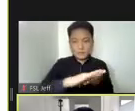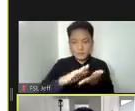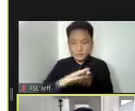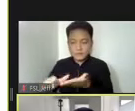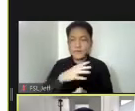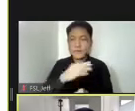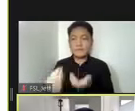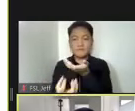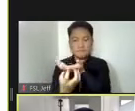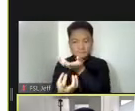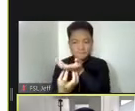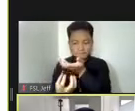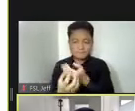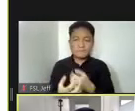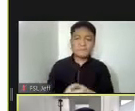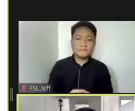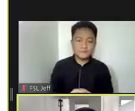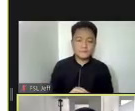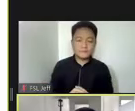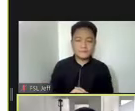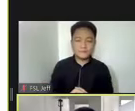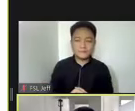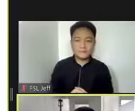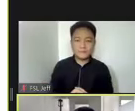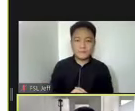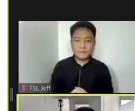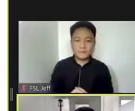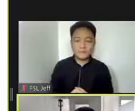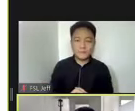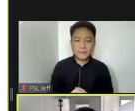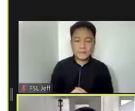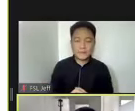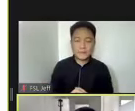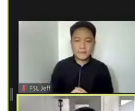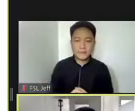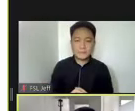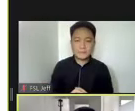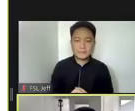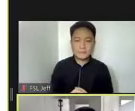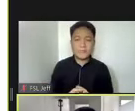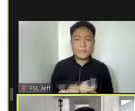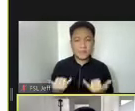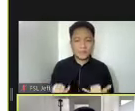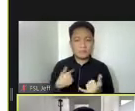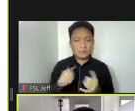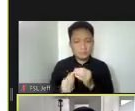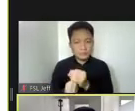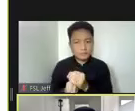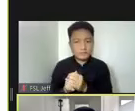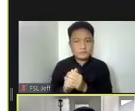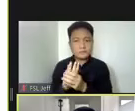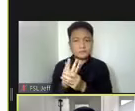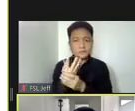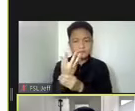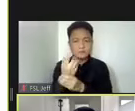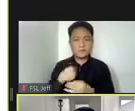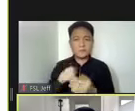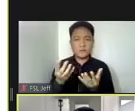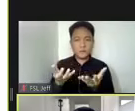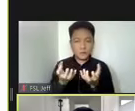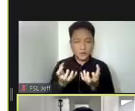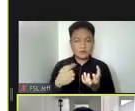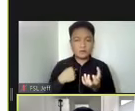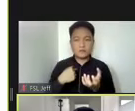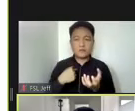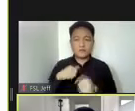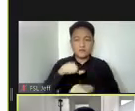Growing up, I wanted to be an architect and a professional basketball player. I was very athletic. I was a